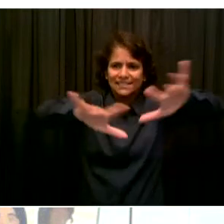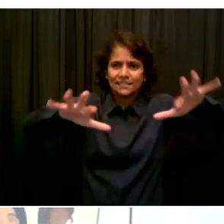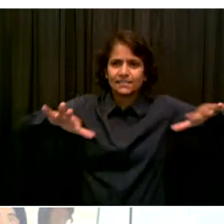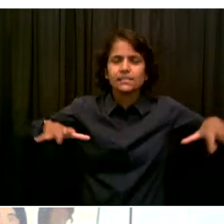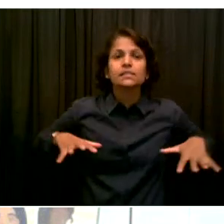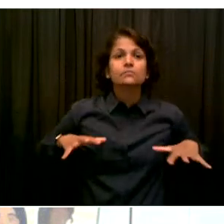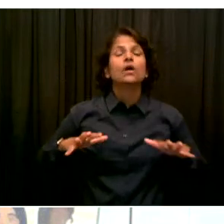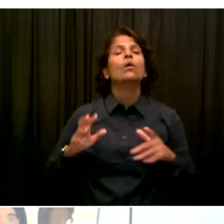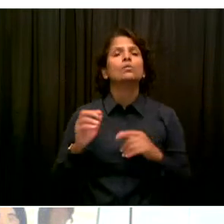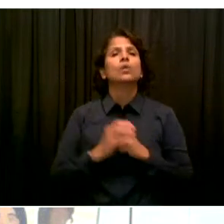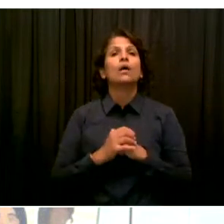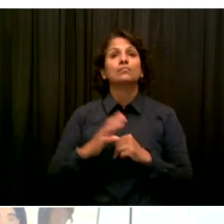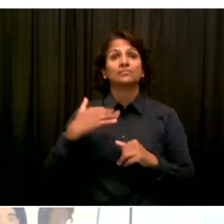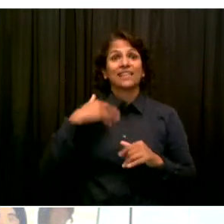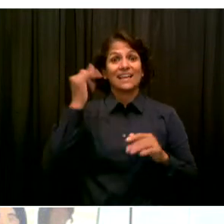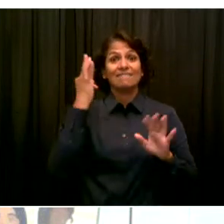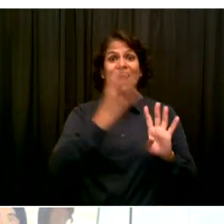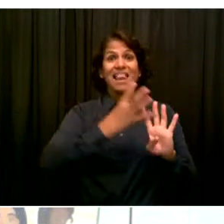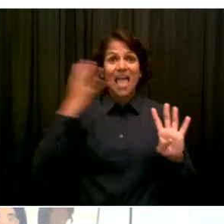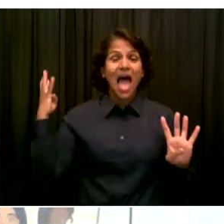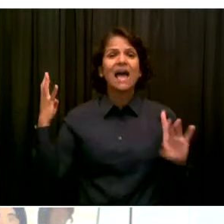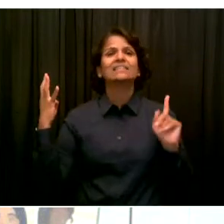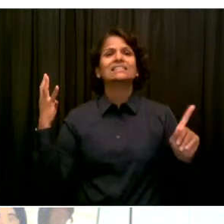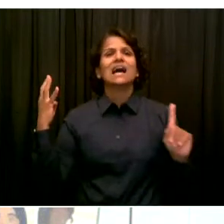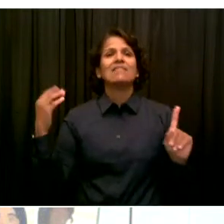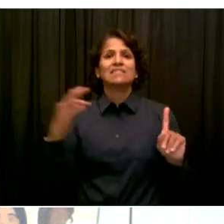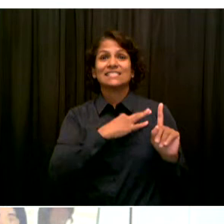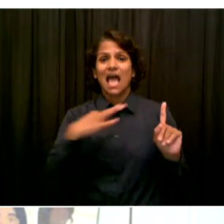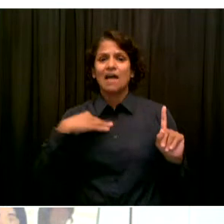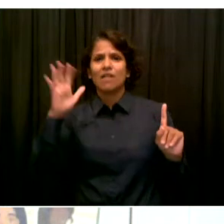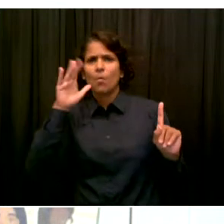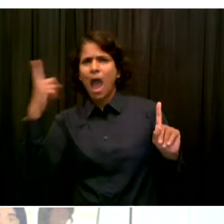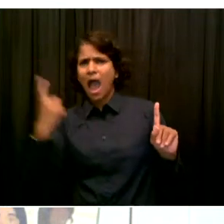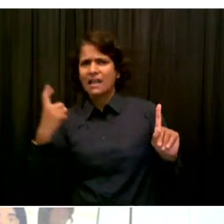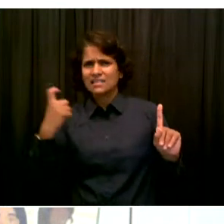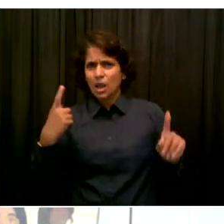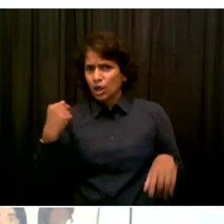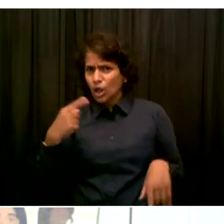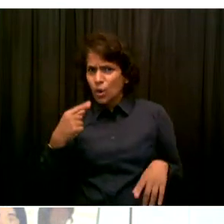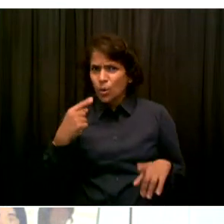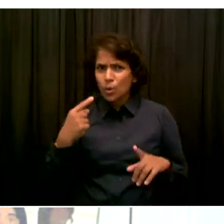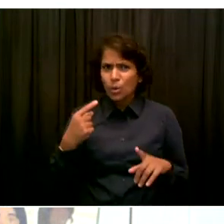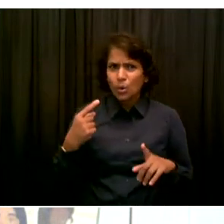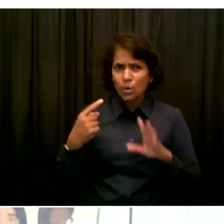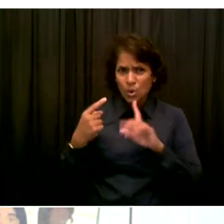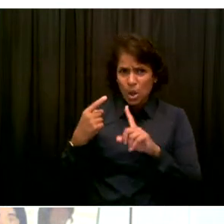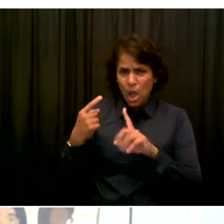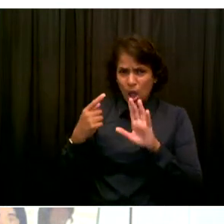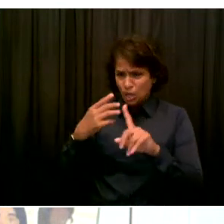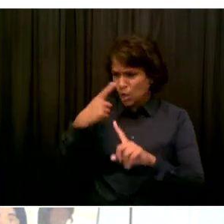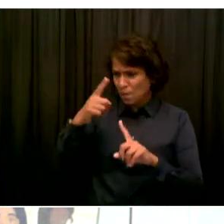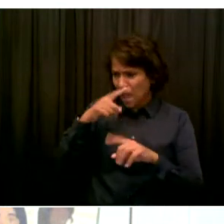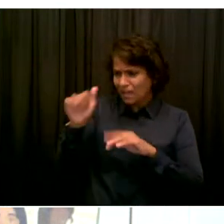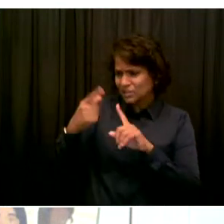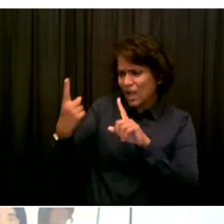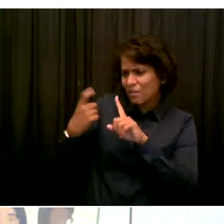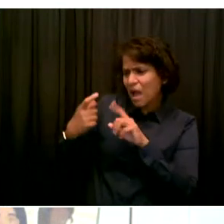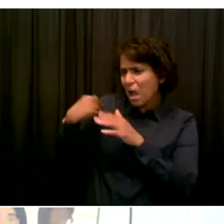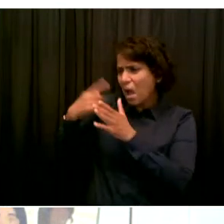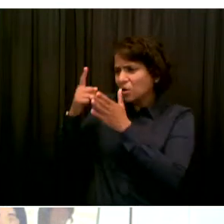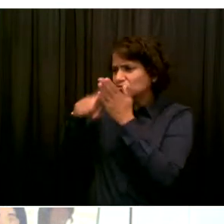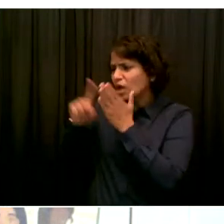later appointment if they don't want to wait online, and of course, prioritizing people who are particularly elderly or have